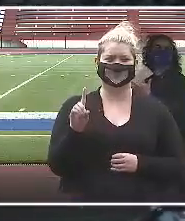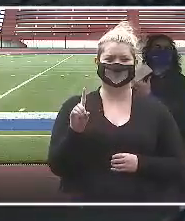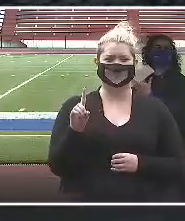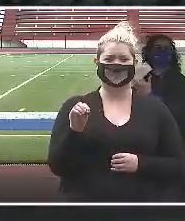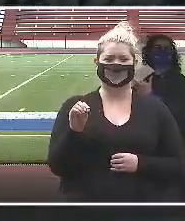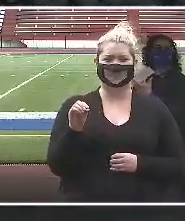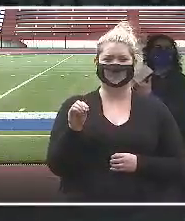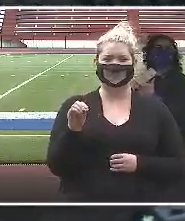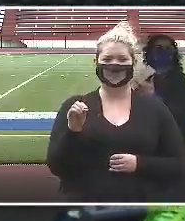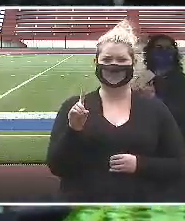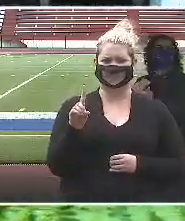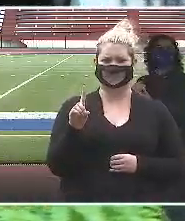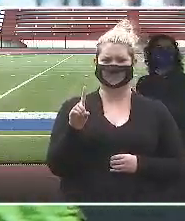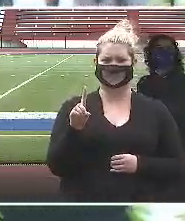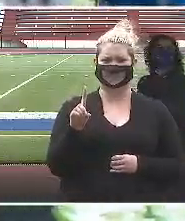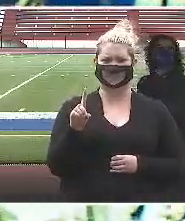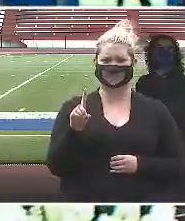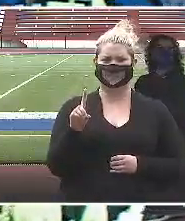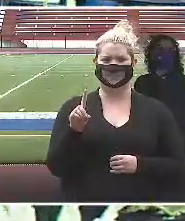Ishmael Daoud.